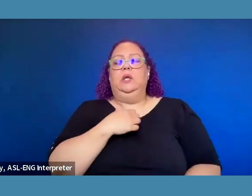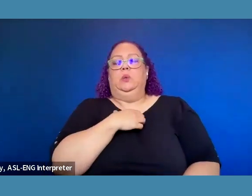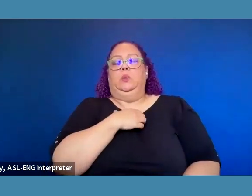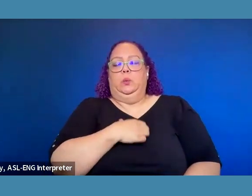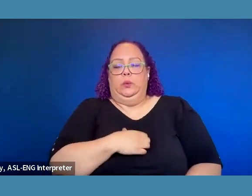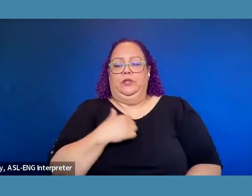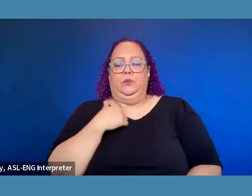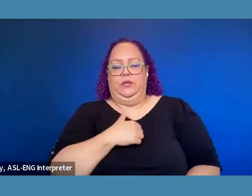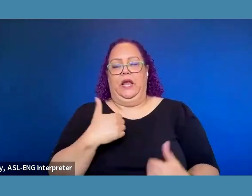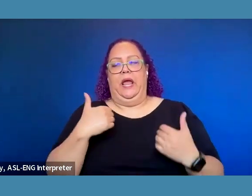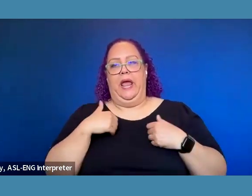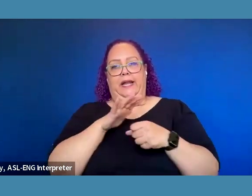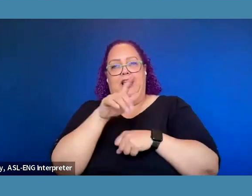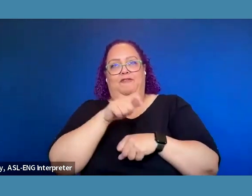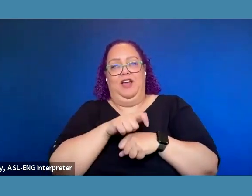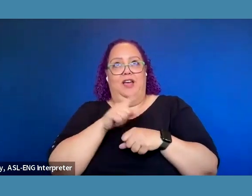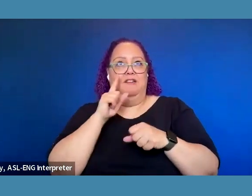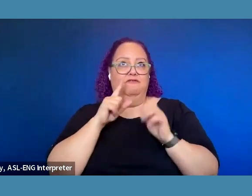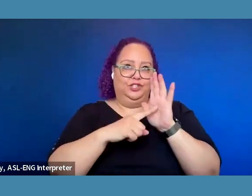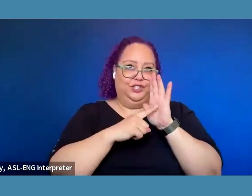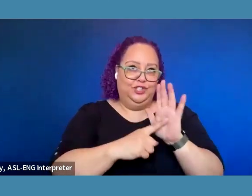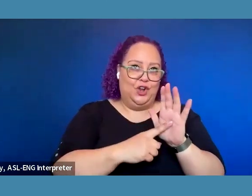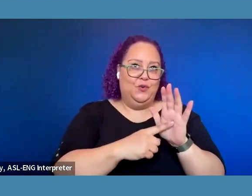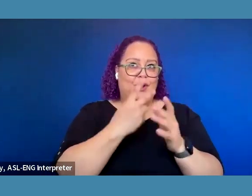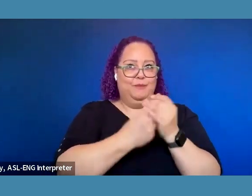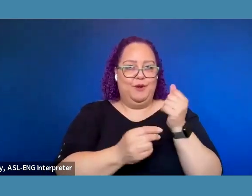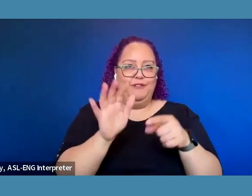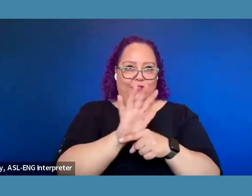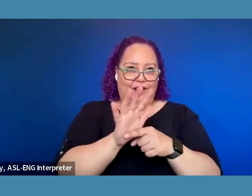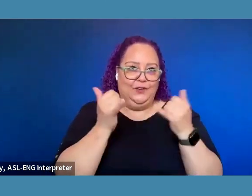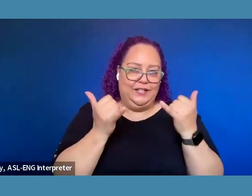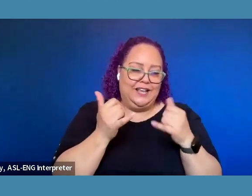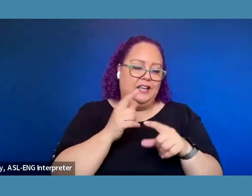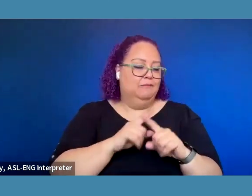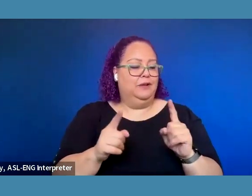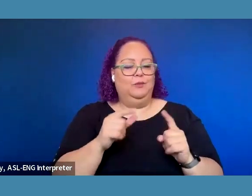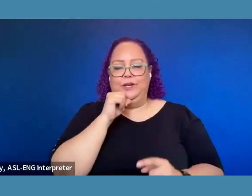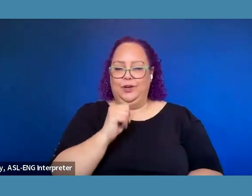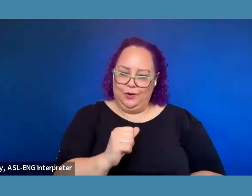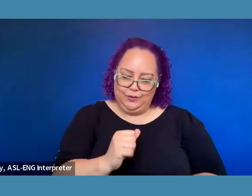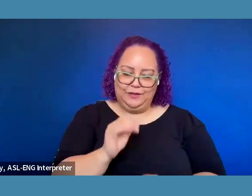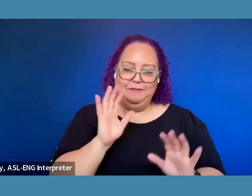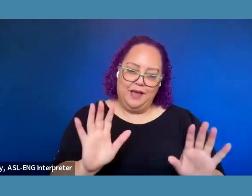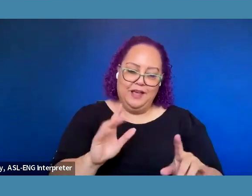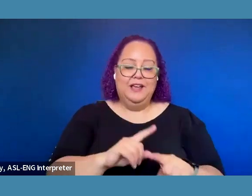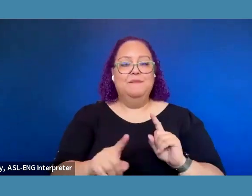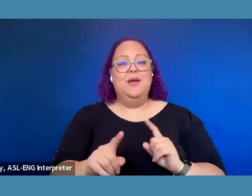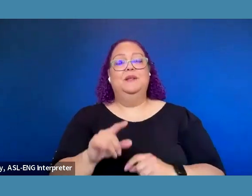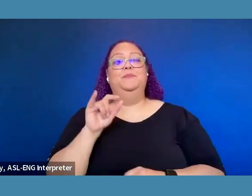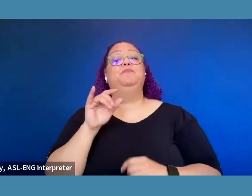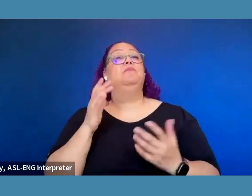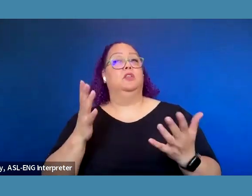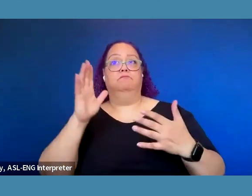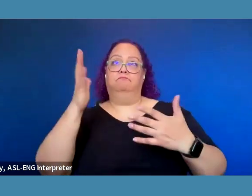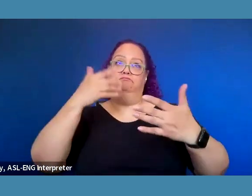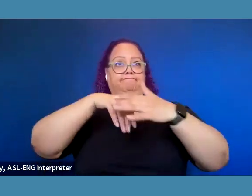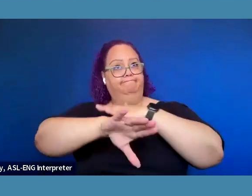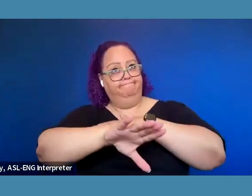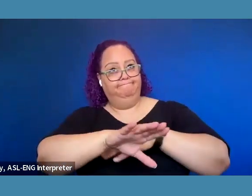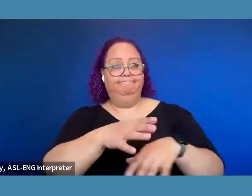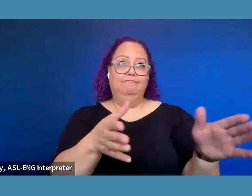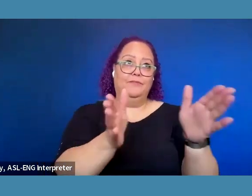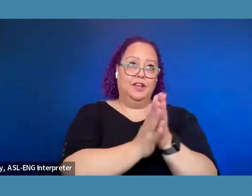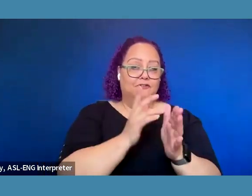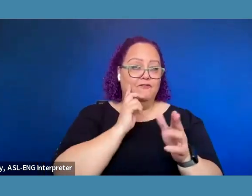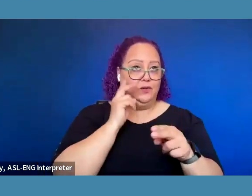in general, what you'll do is you'll go to you'll ask to use the machine, they will set it up for